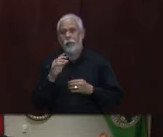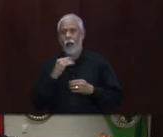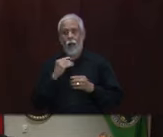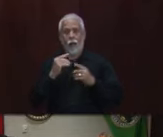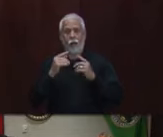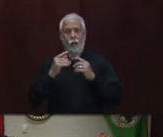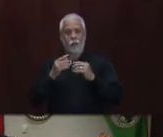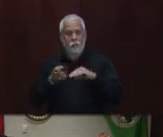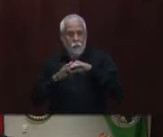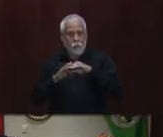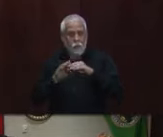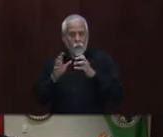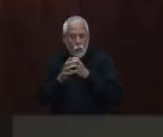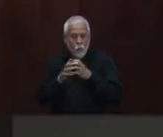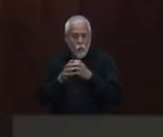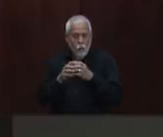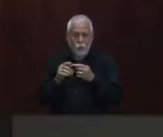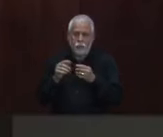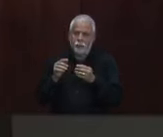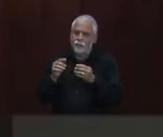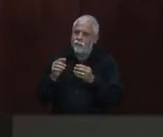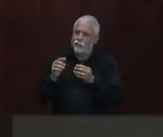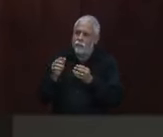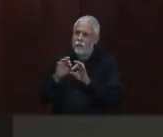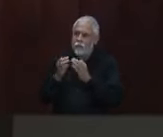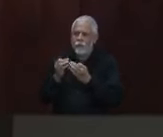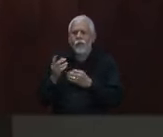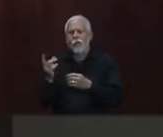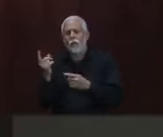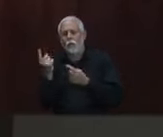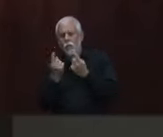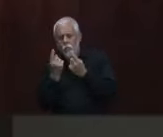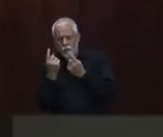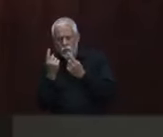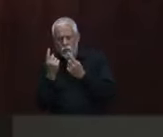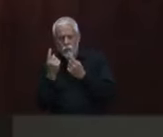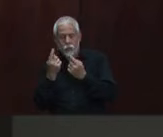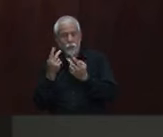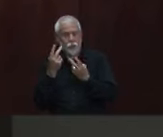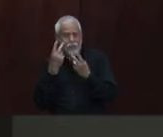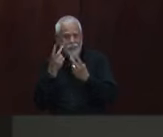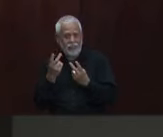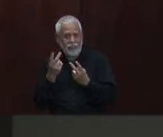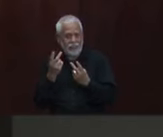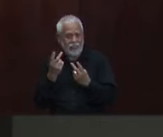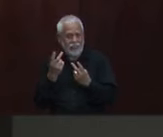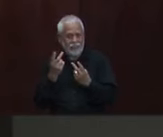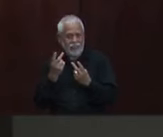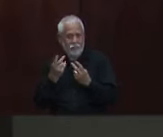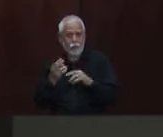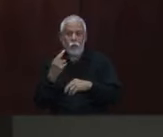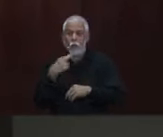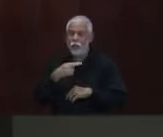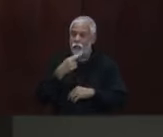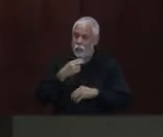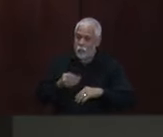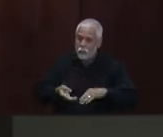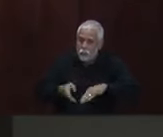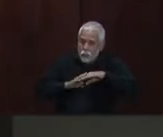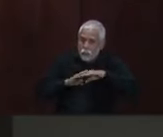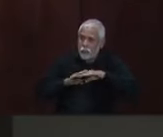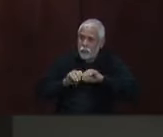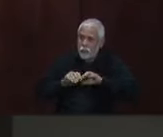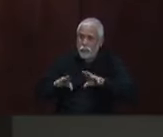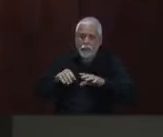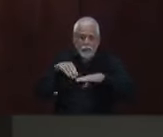is because of small gatherings? I'll have a question with do we see any from the restaurants when